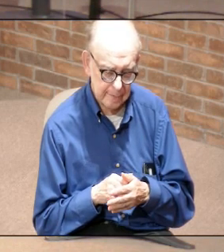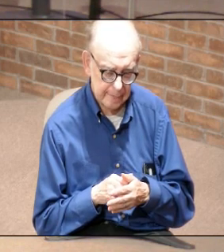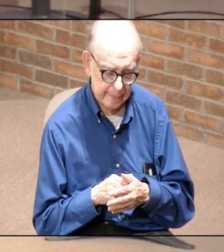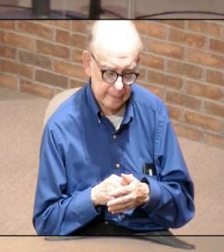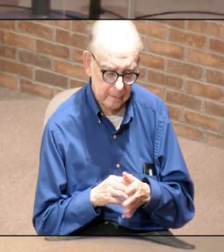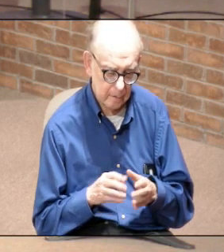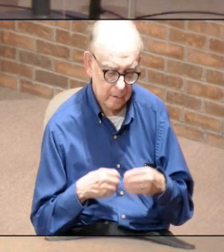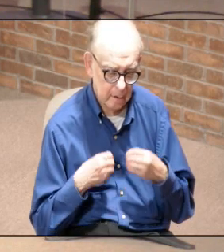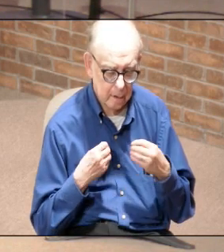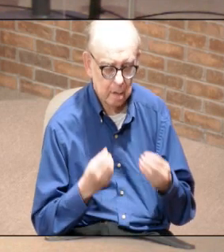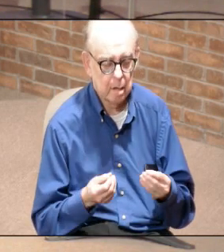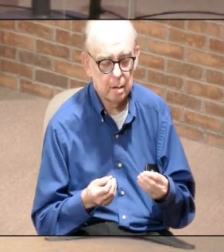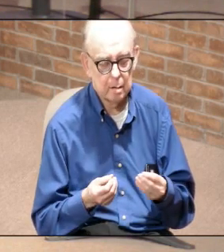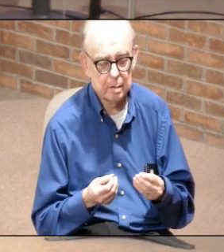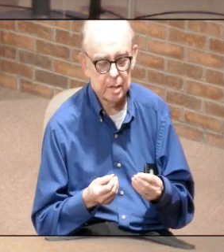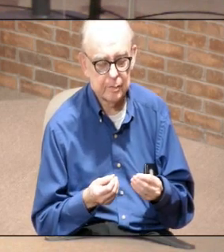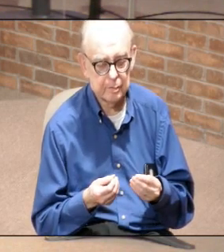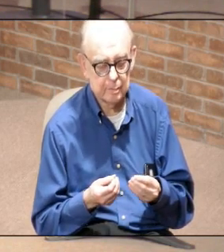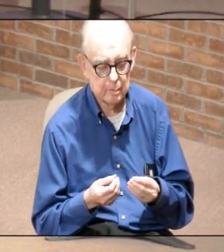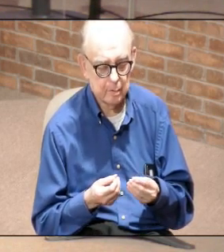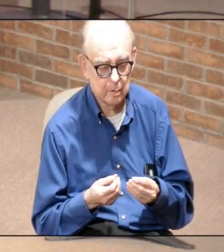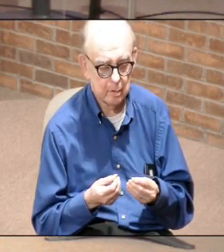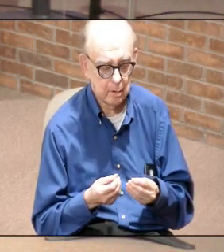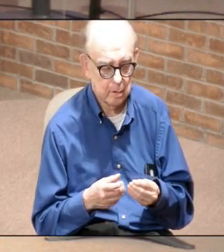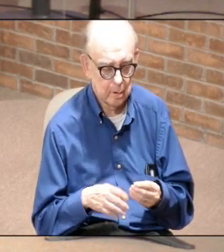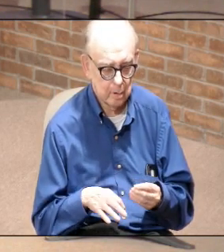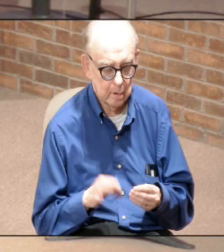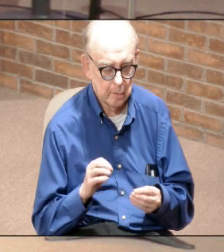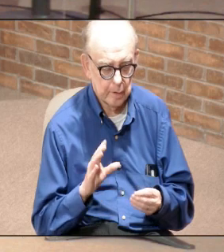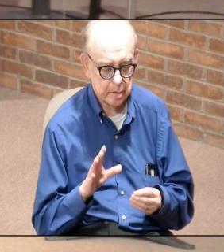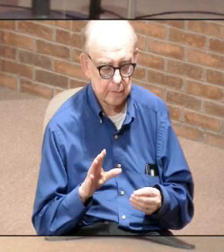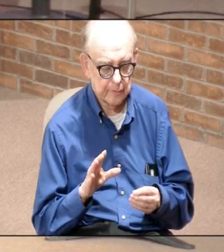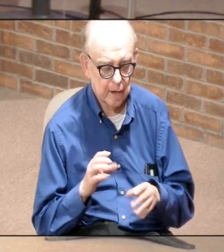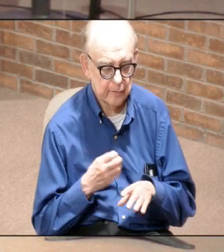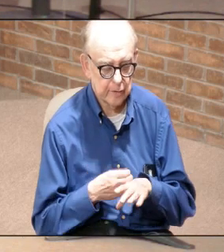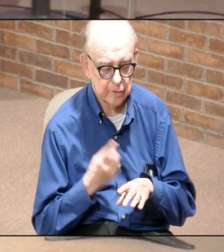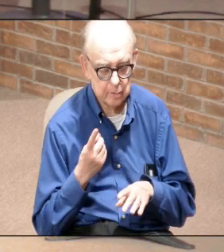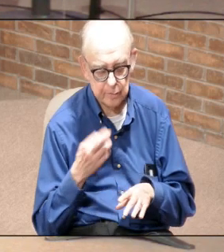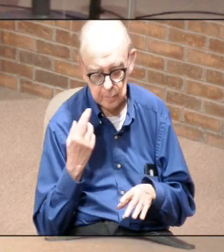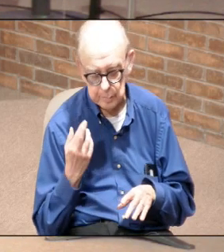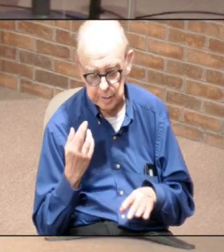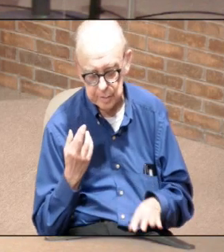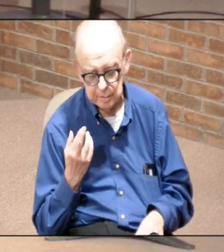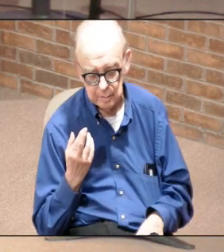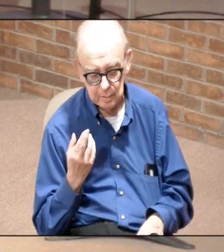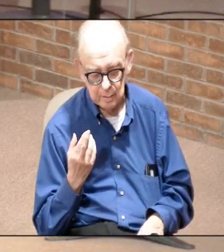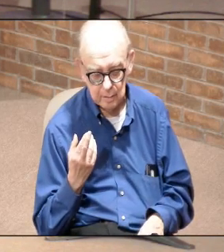I'll give you a little prelude. He picked up 5 stones for a reason.